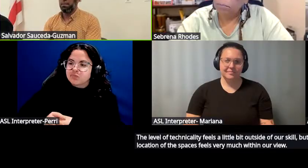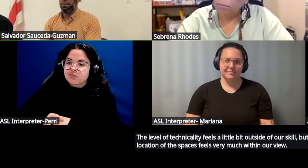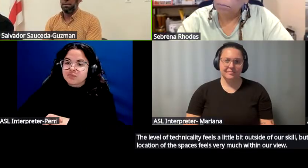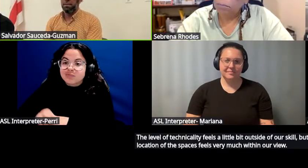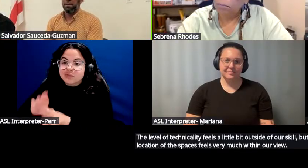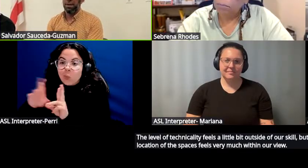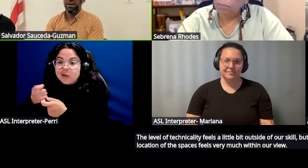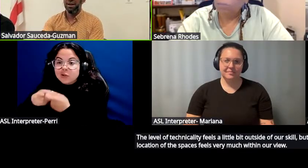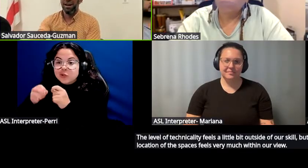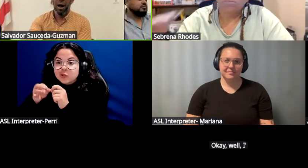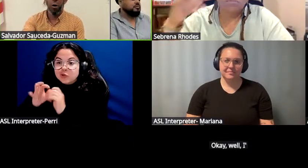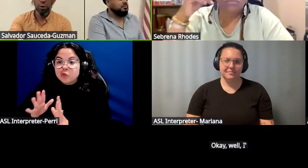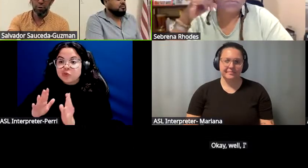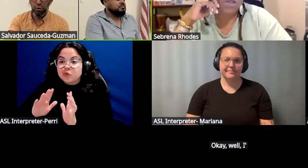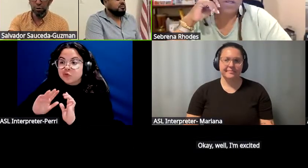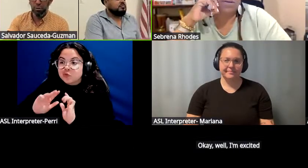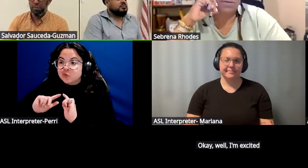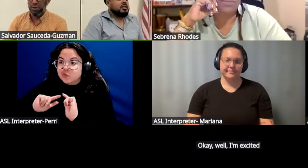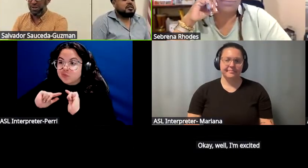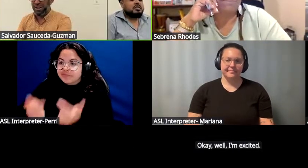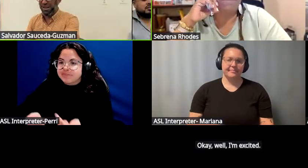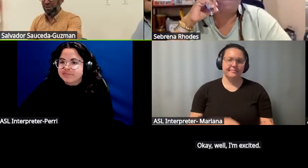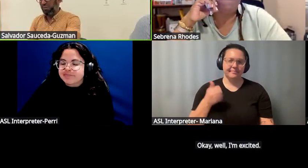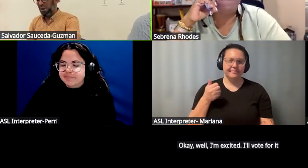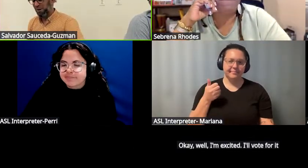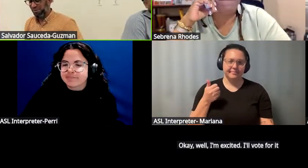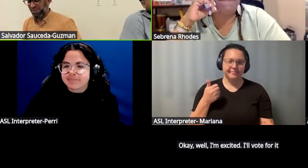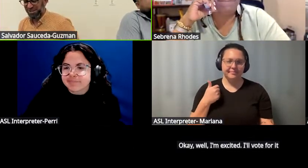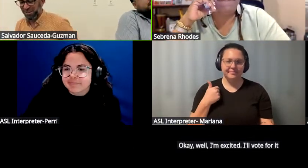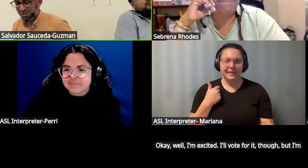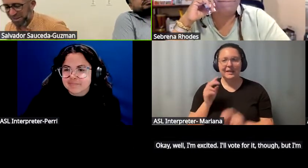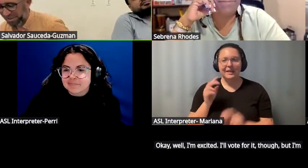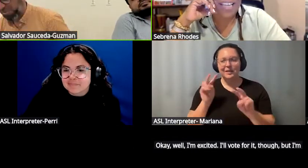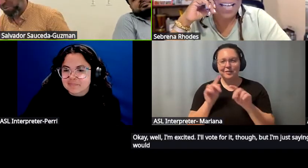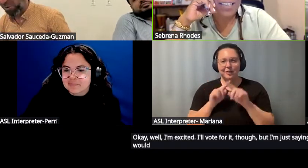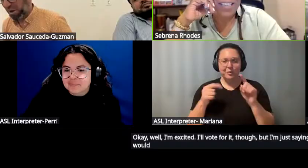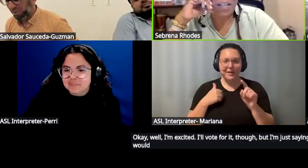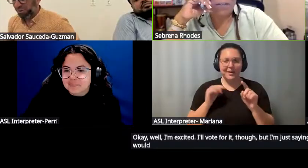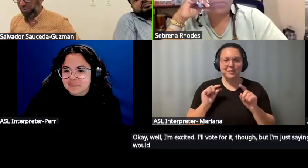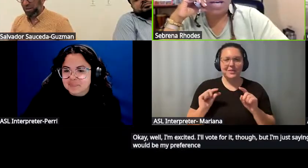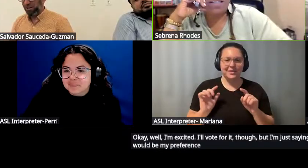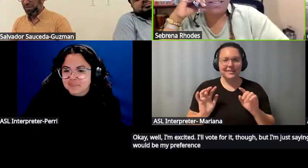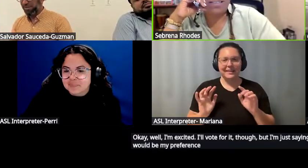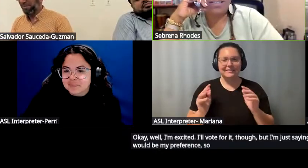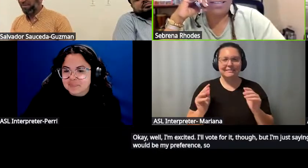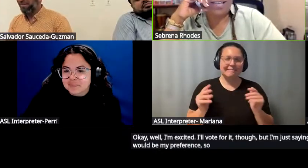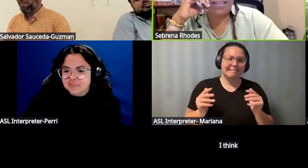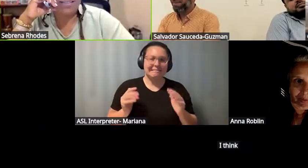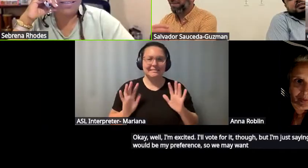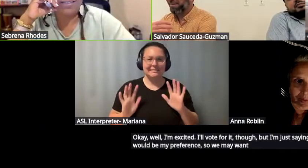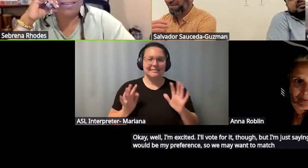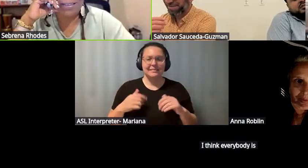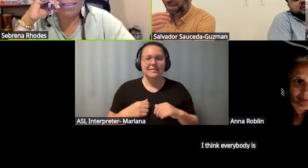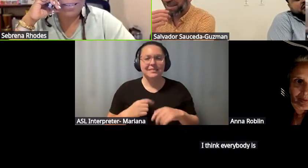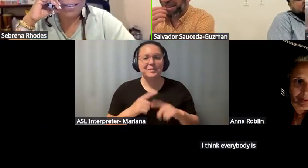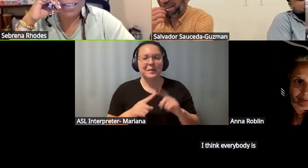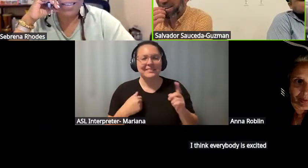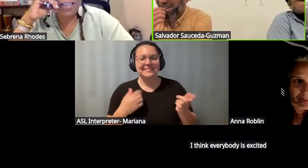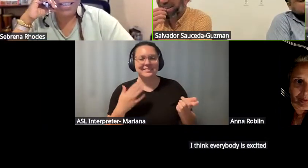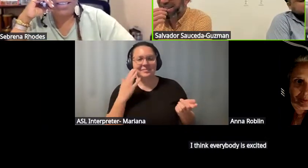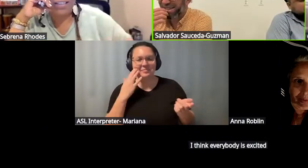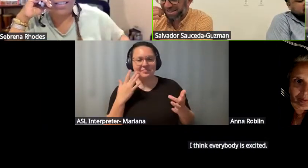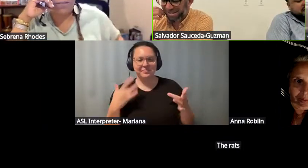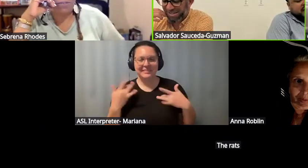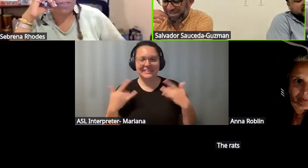Okay, well, I'm excited. I'll vote for it though, but I'm just saying that would be my preference. So I think everybody is excited. The rats don't bother